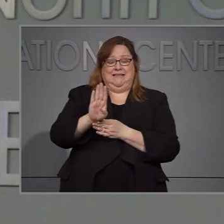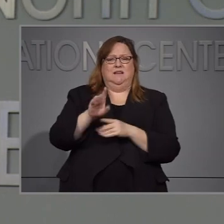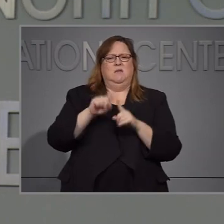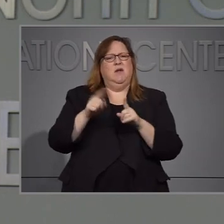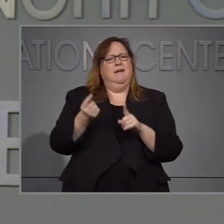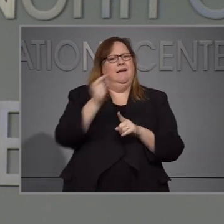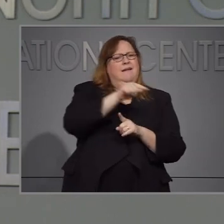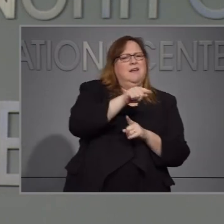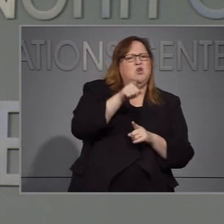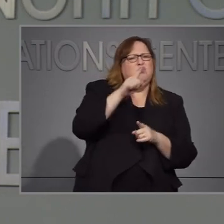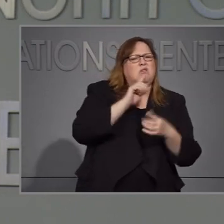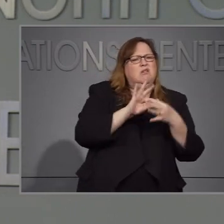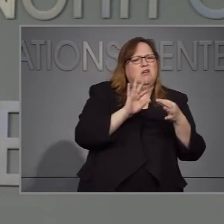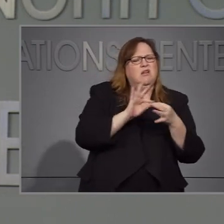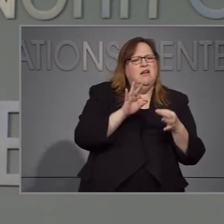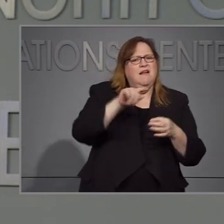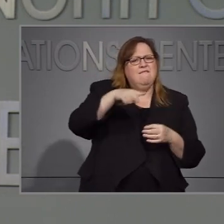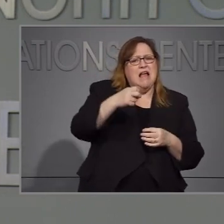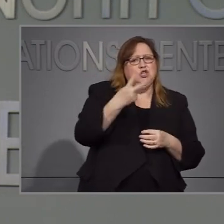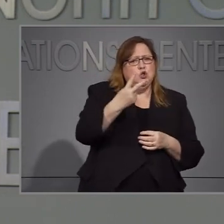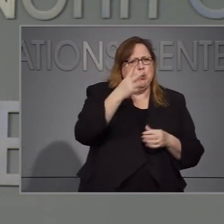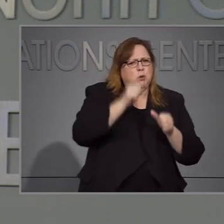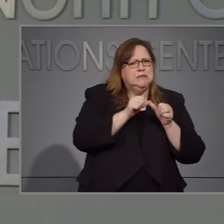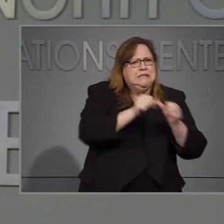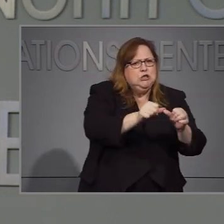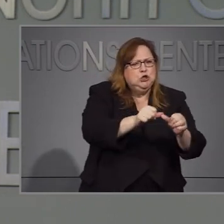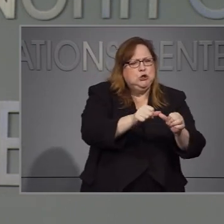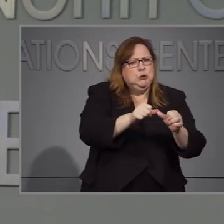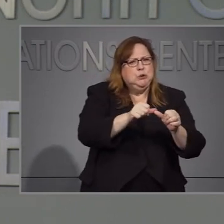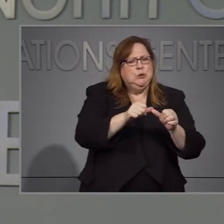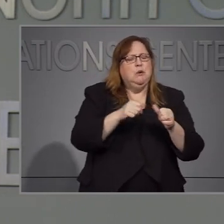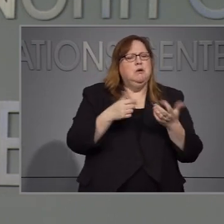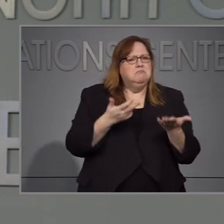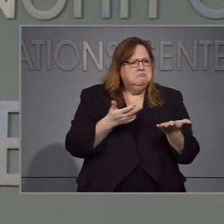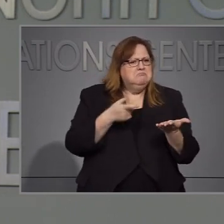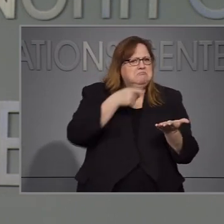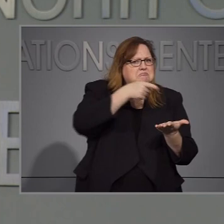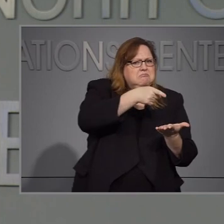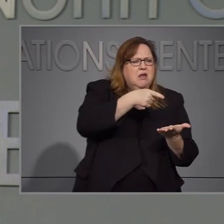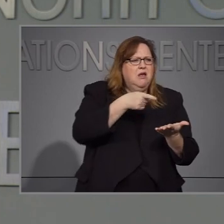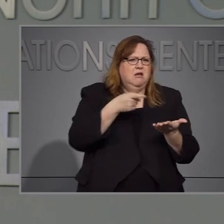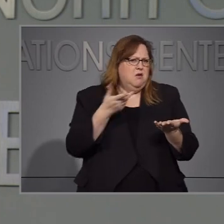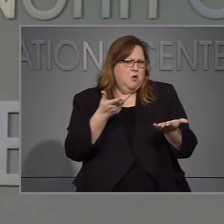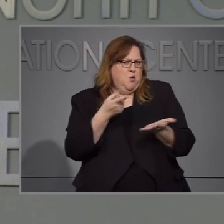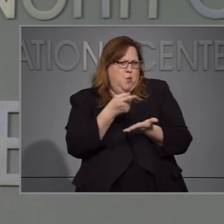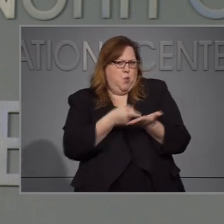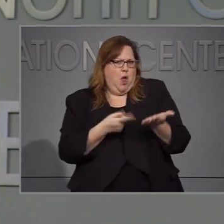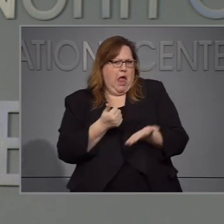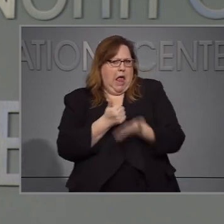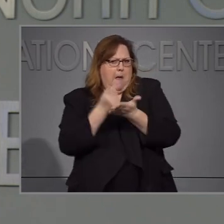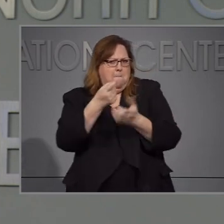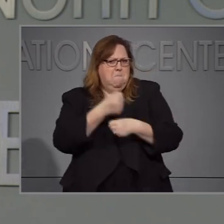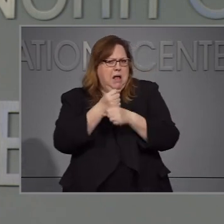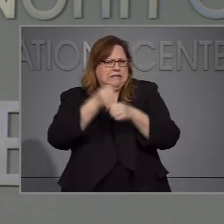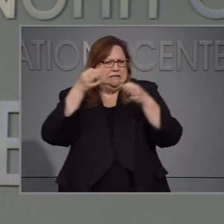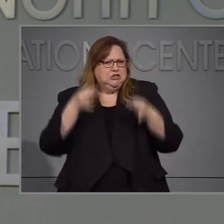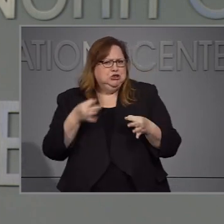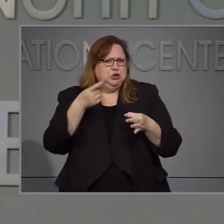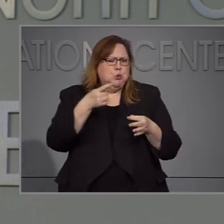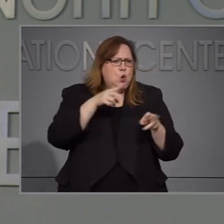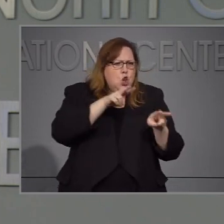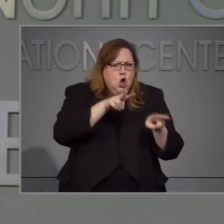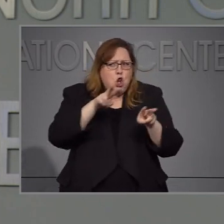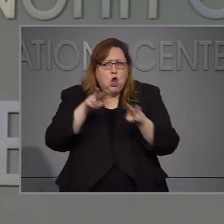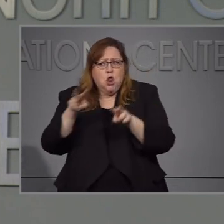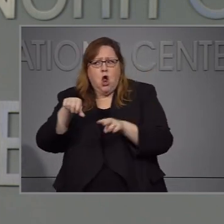did you use in terms of internal within North Carolina and then looking at other states in terms of deciding to go ahead and continue to